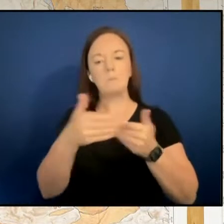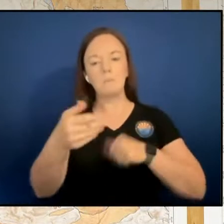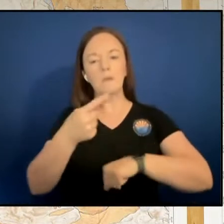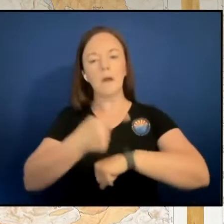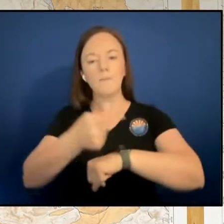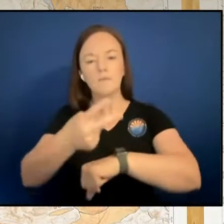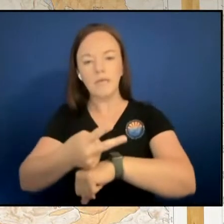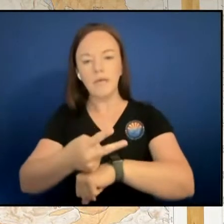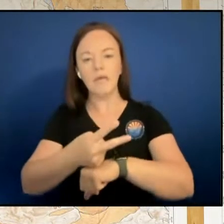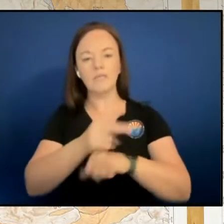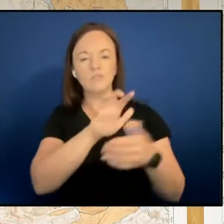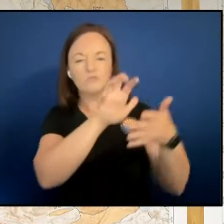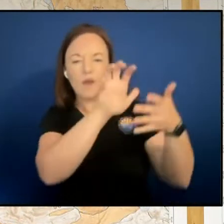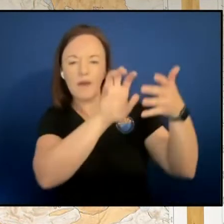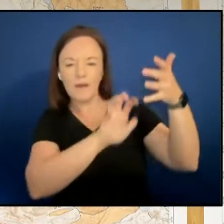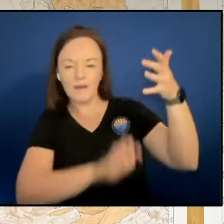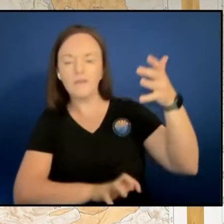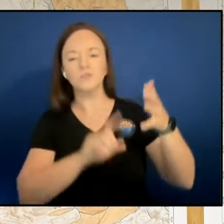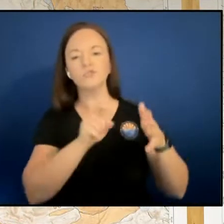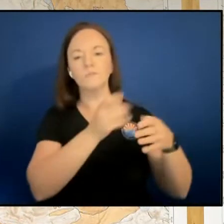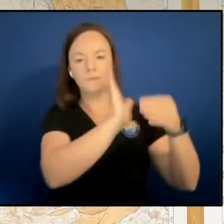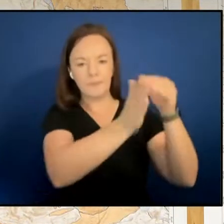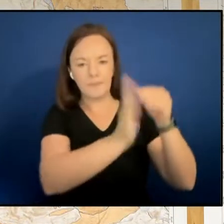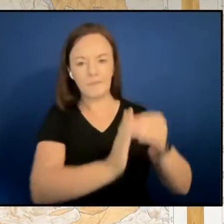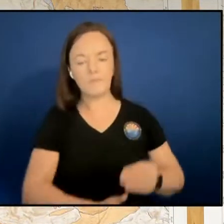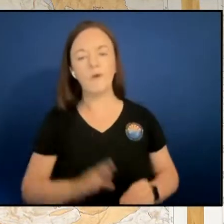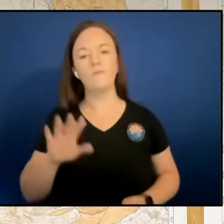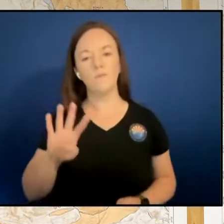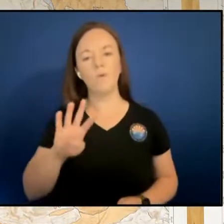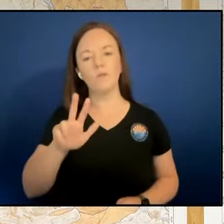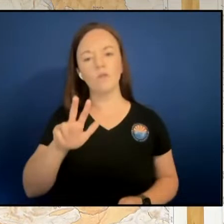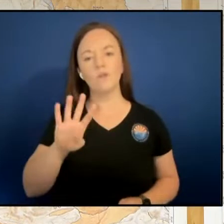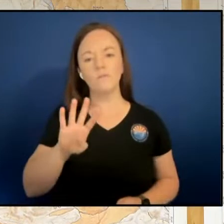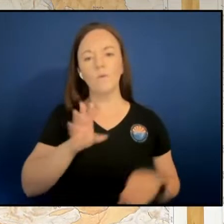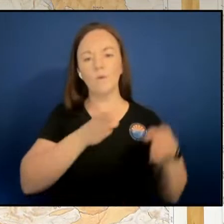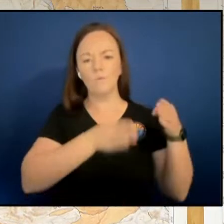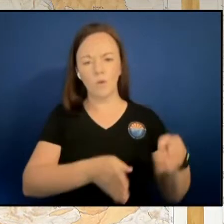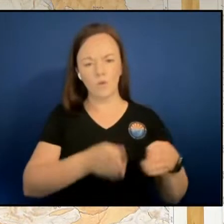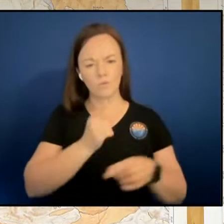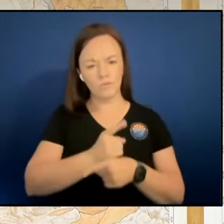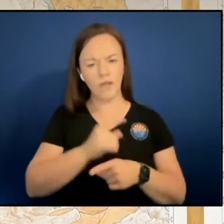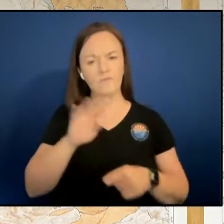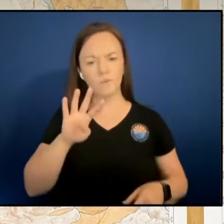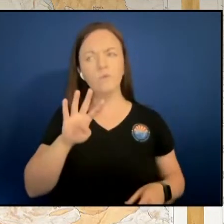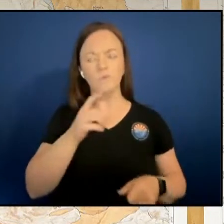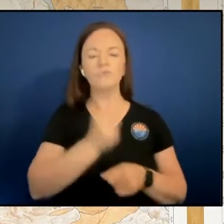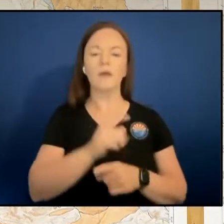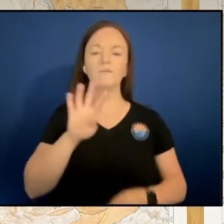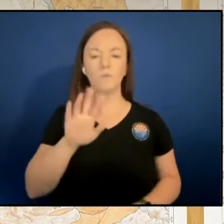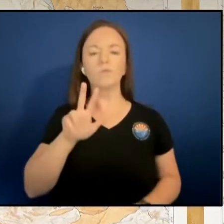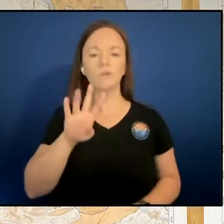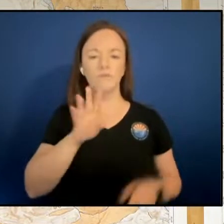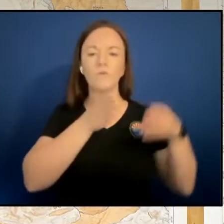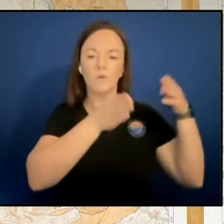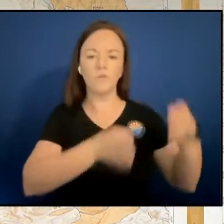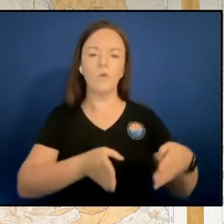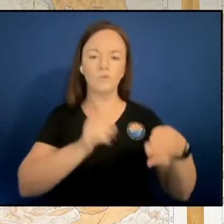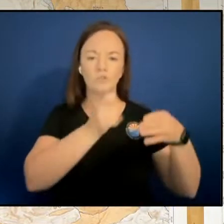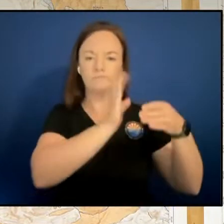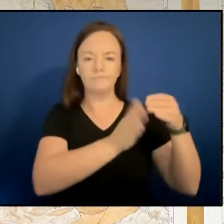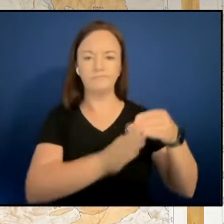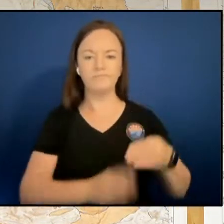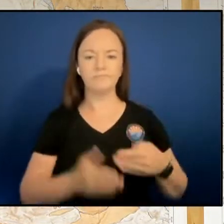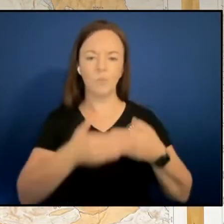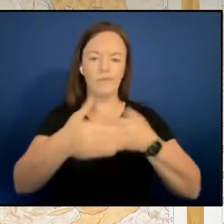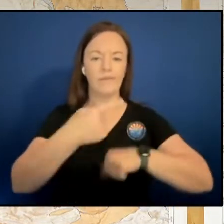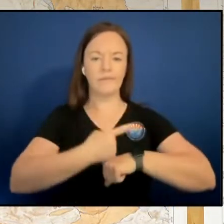line completed on the 434 side, right? That's 434. Yep. And so the things that will